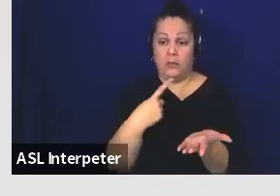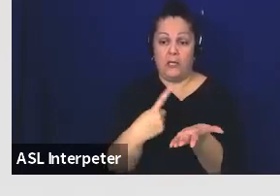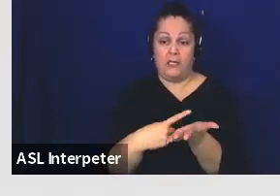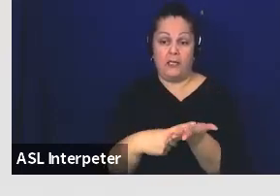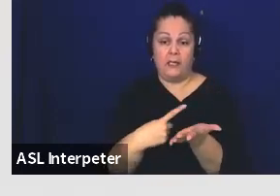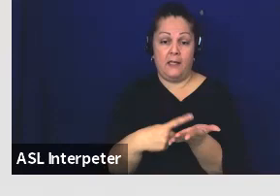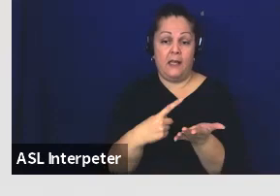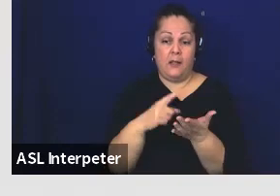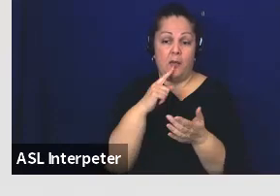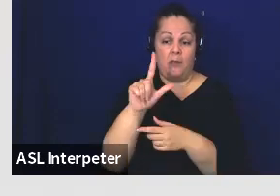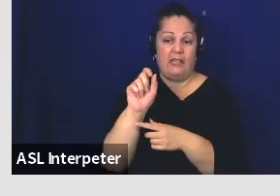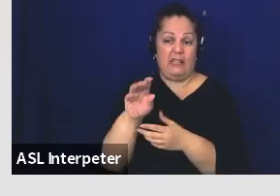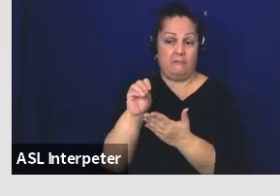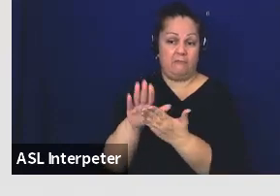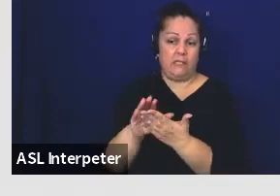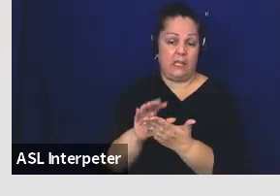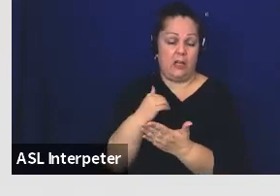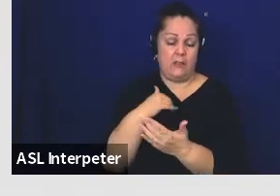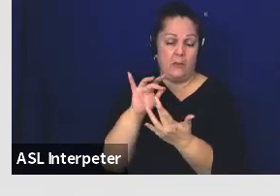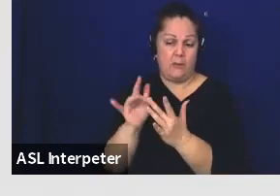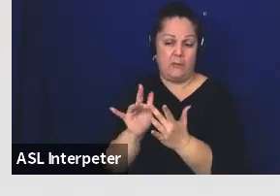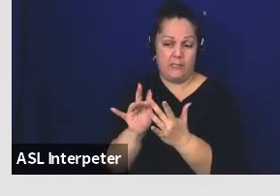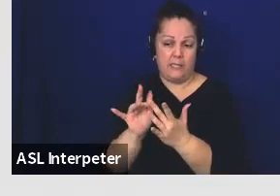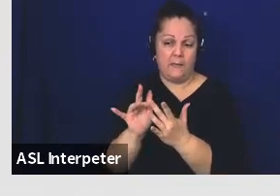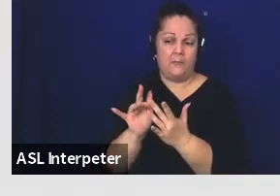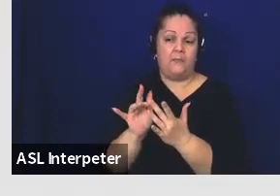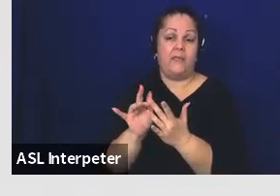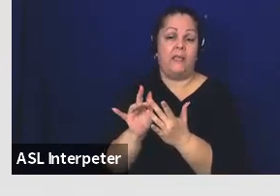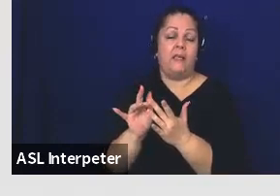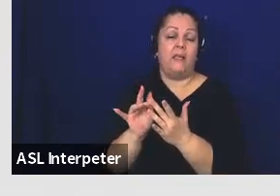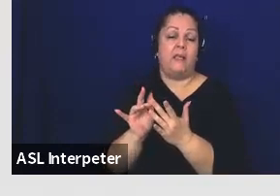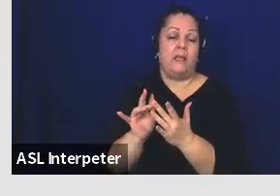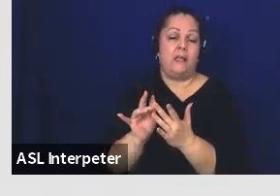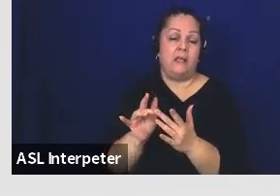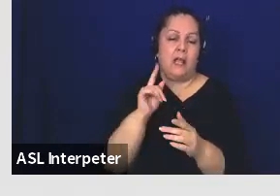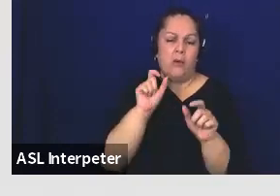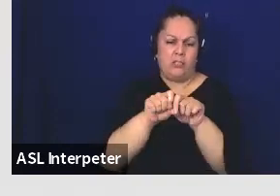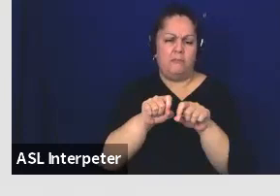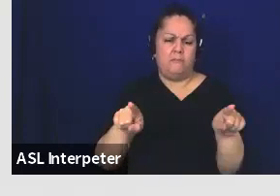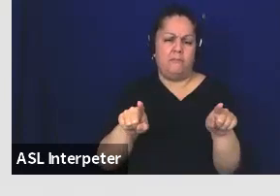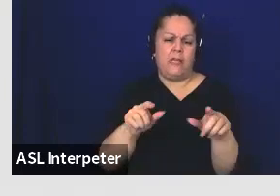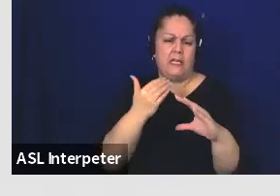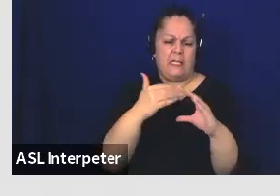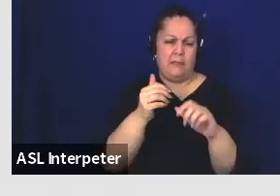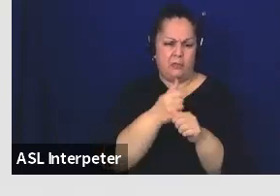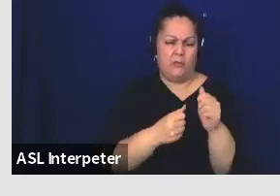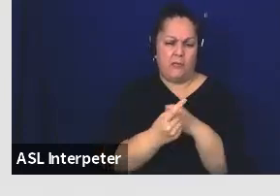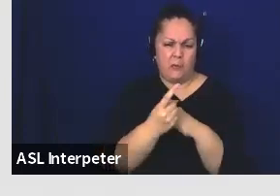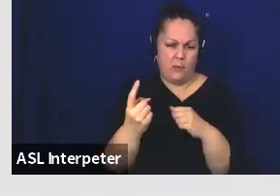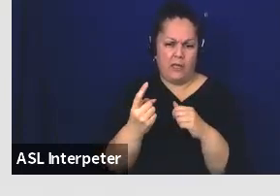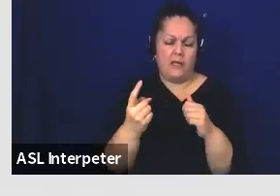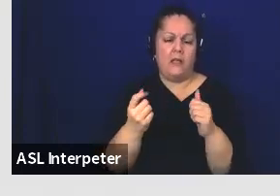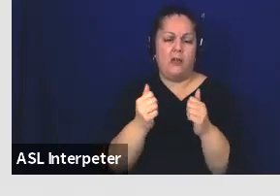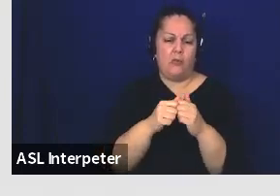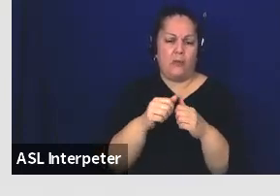be linked on the Project Trust website. I will also be sending out a follow-up email to everyone with